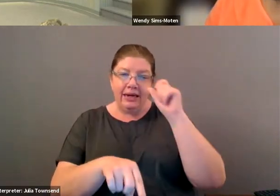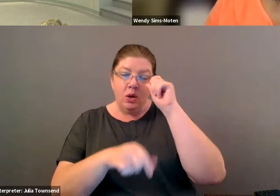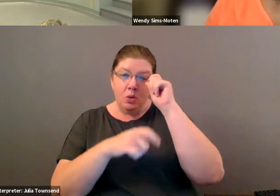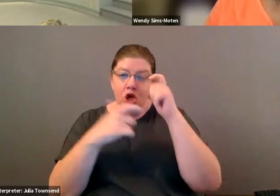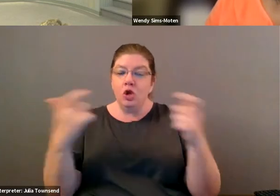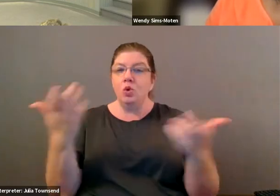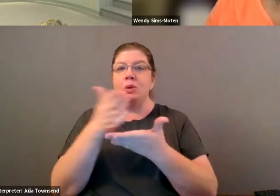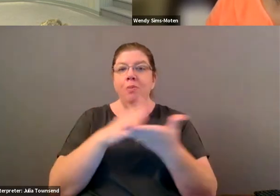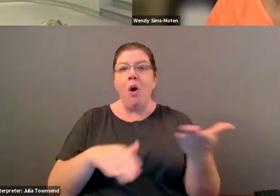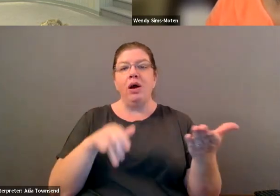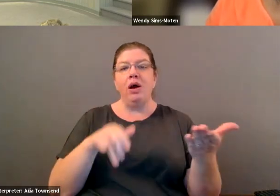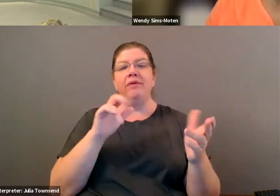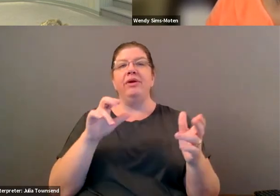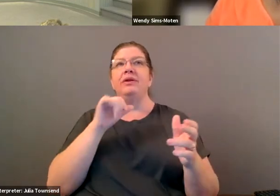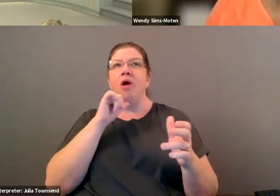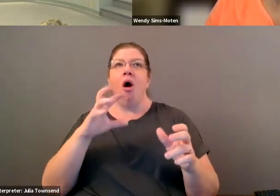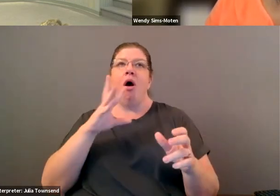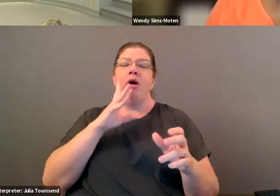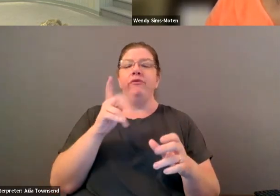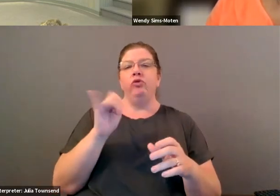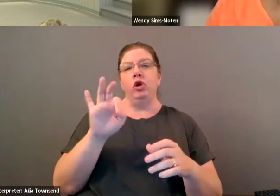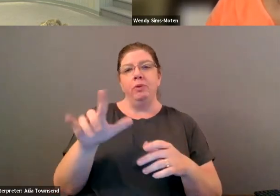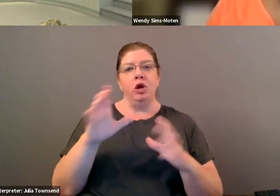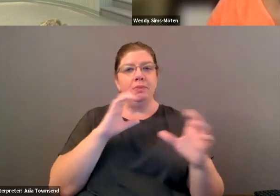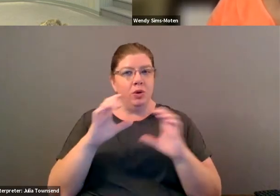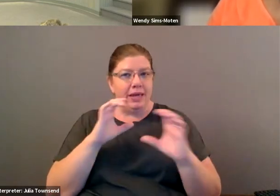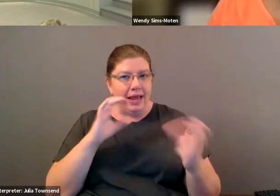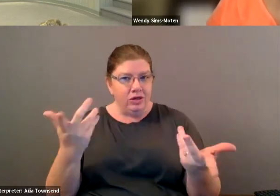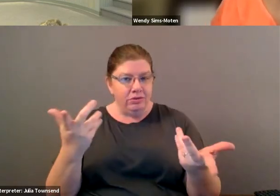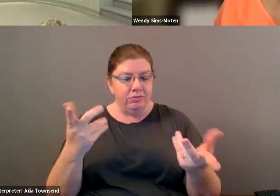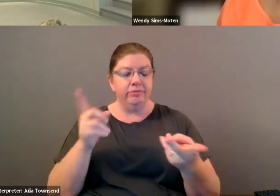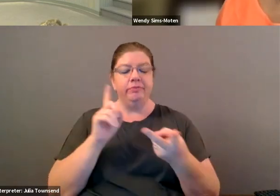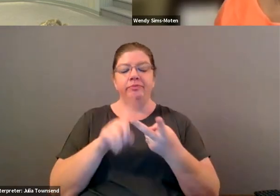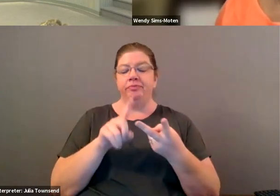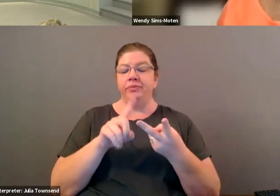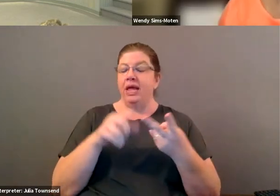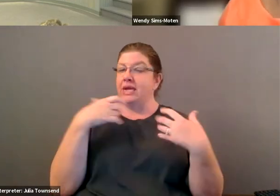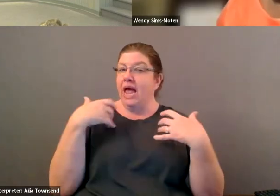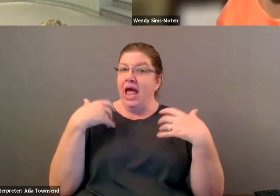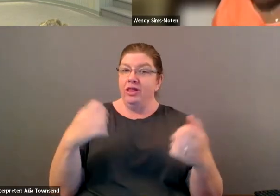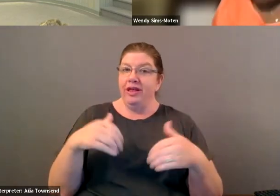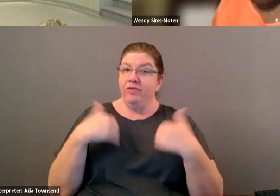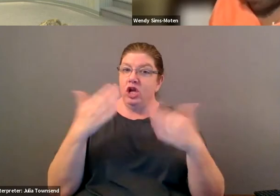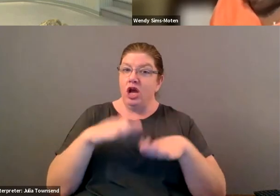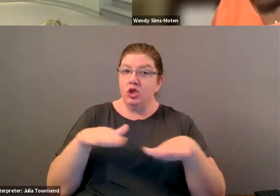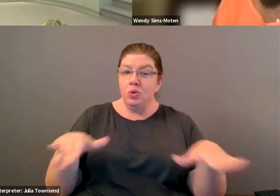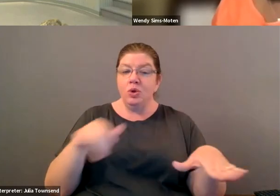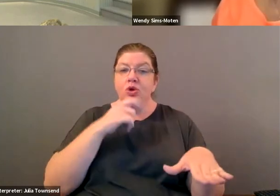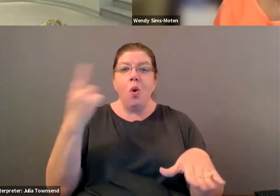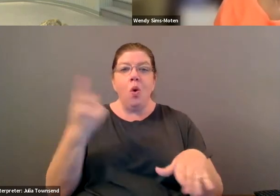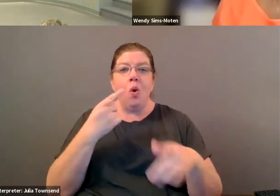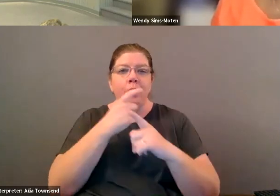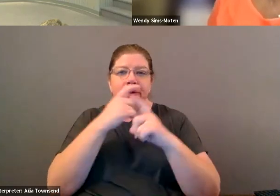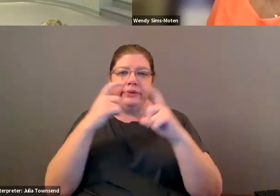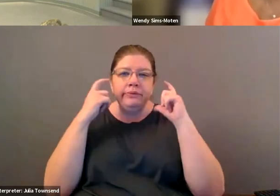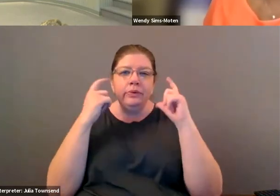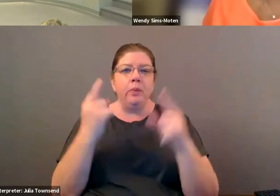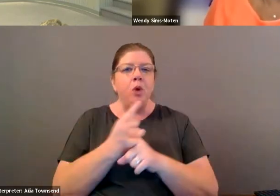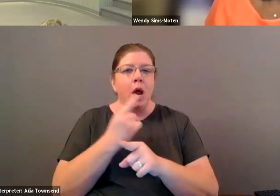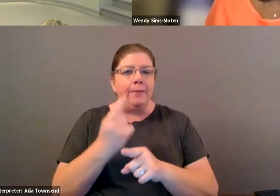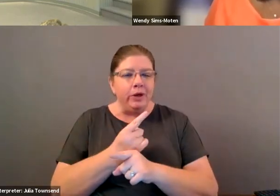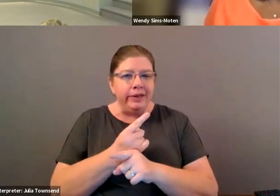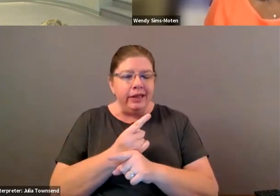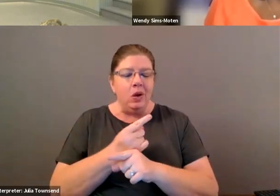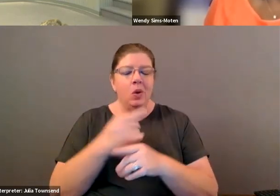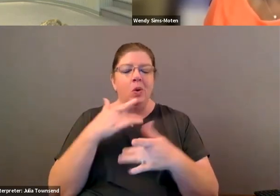part of nonverbal communications. They're not also healthy, especially for young children who don't always wear the mask properly, who touch